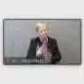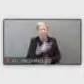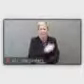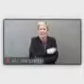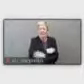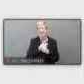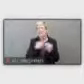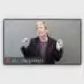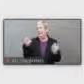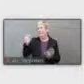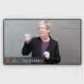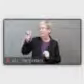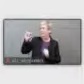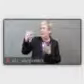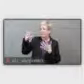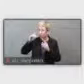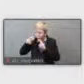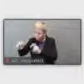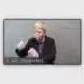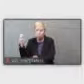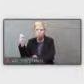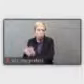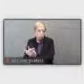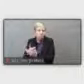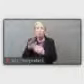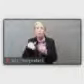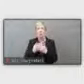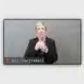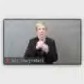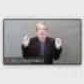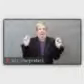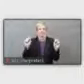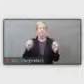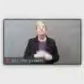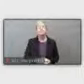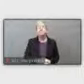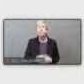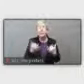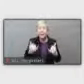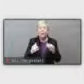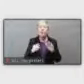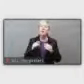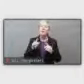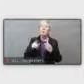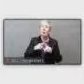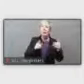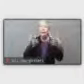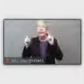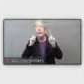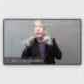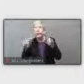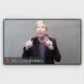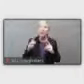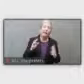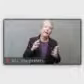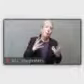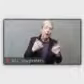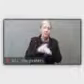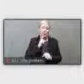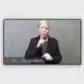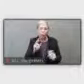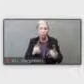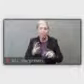we want to keep that on the radar as we think about the vaccine doses and making sure people get shots in